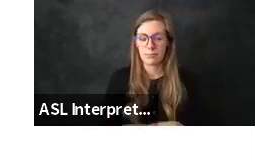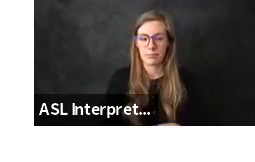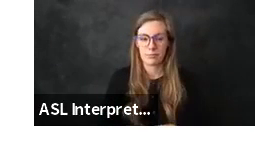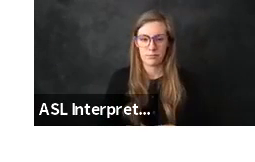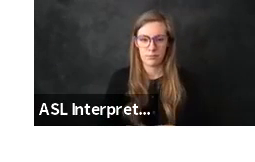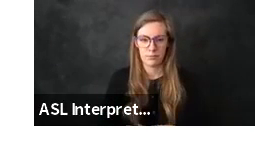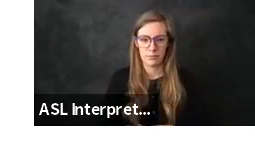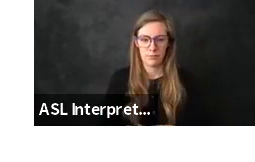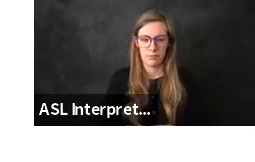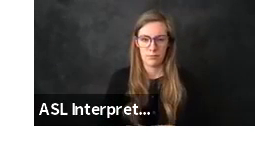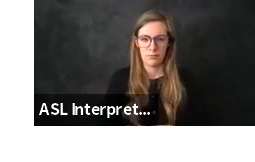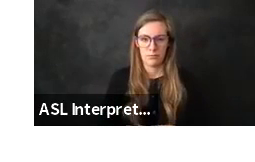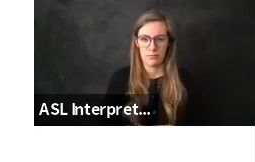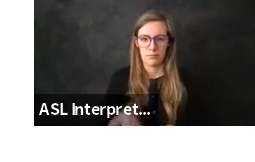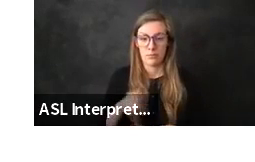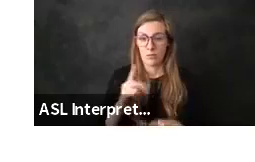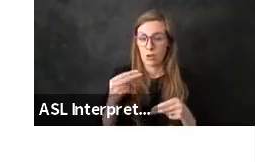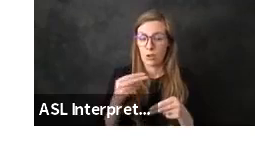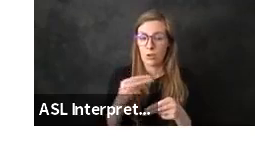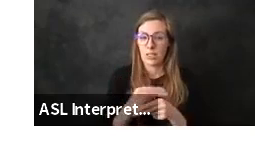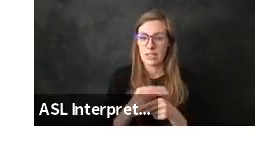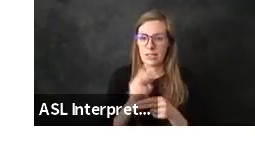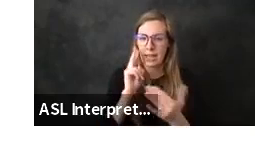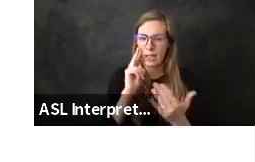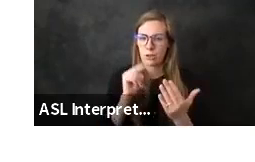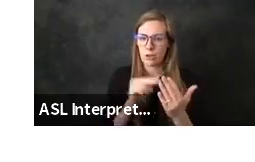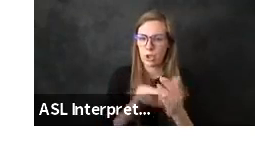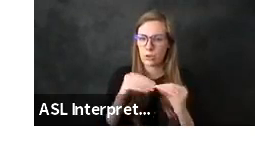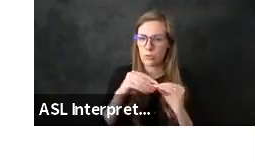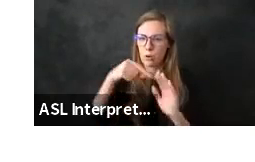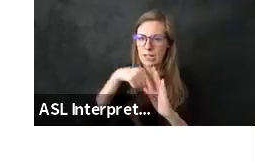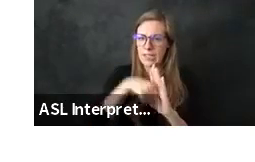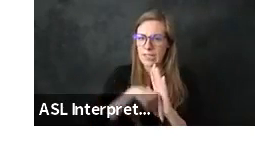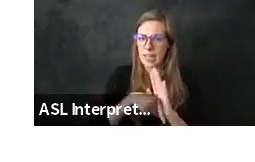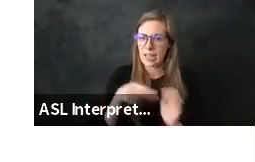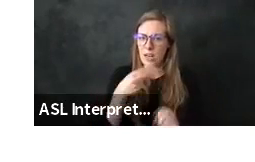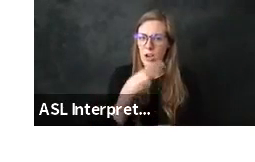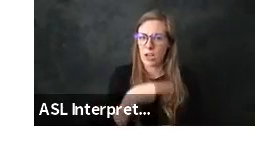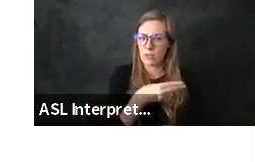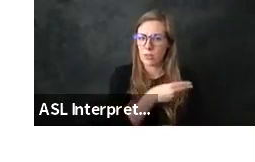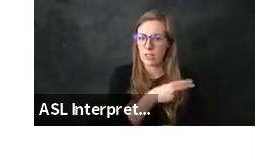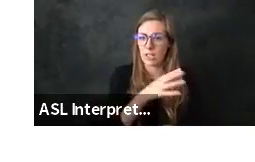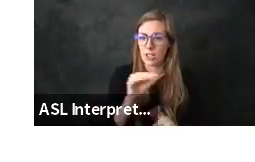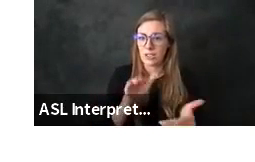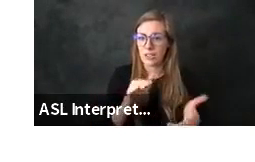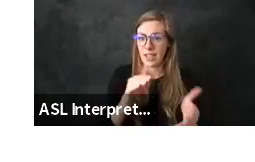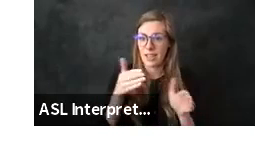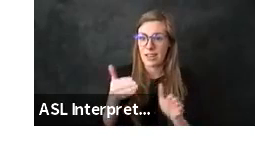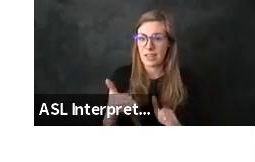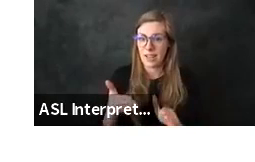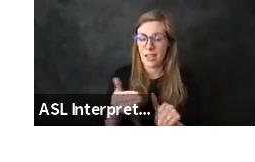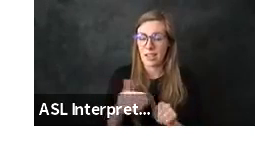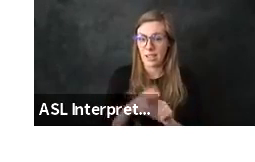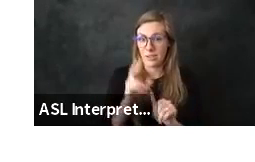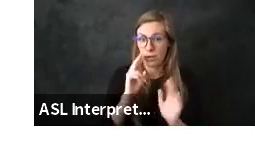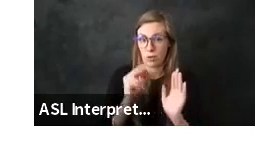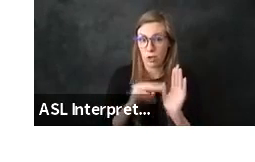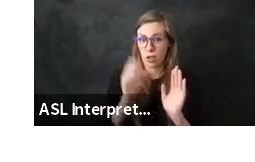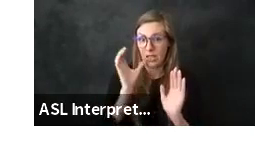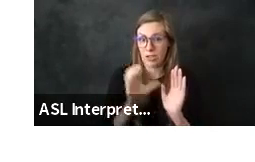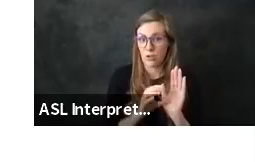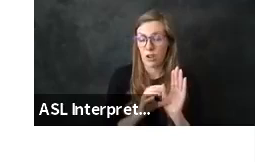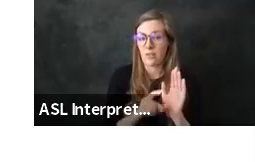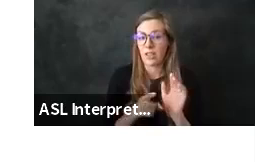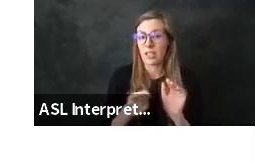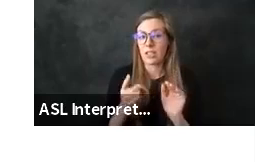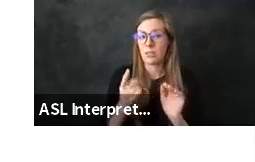So this slide looks more in depth at our hospitalizations and deaths. If you look at this graphic, it looks from January